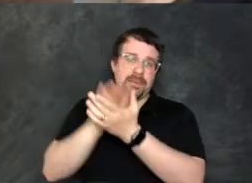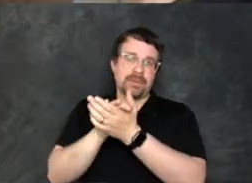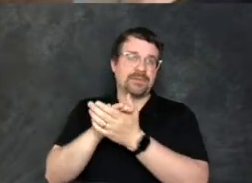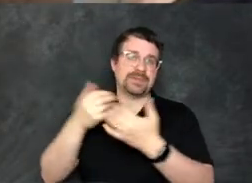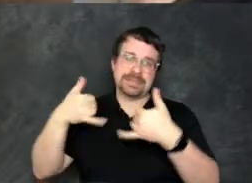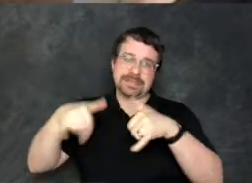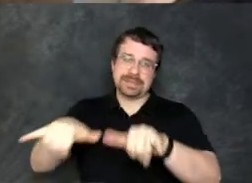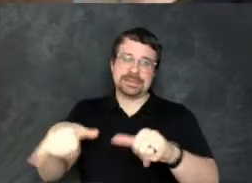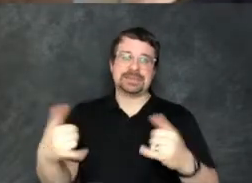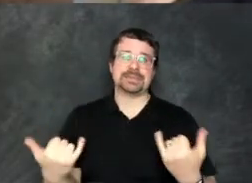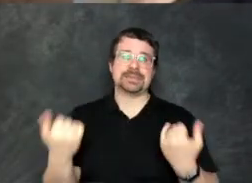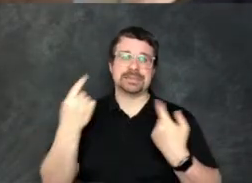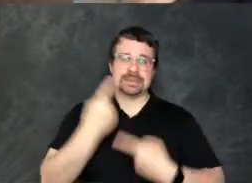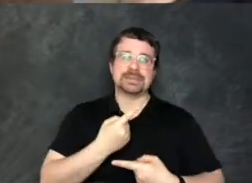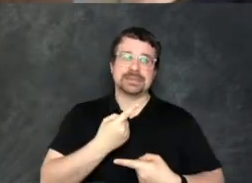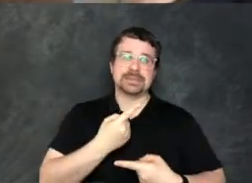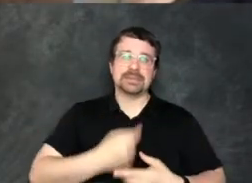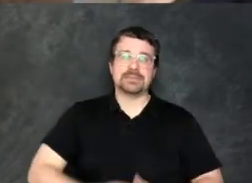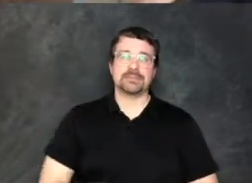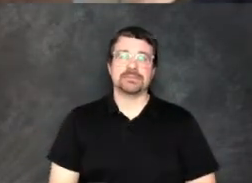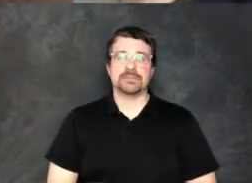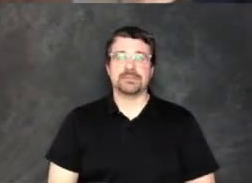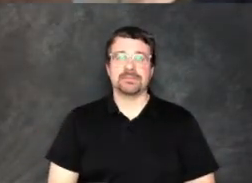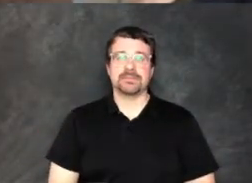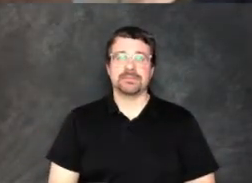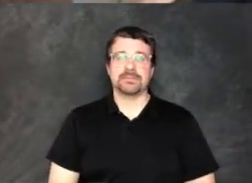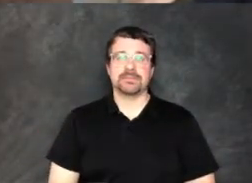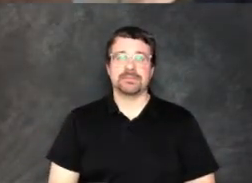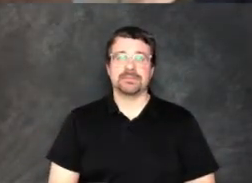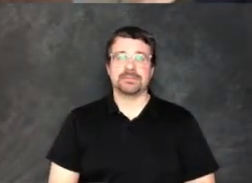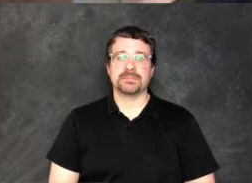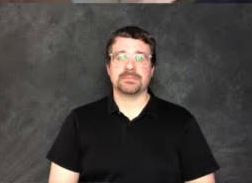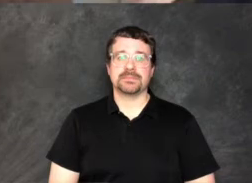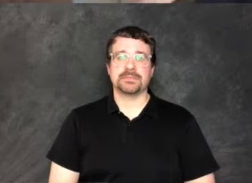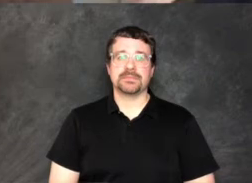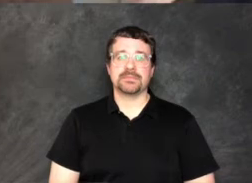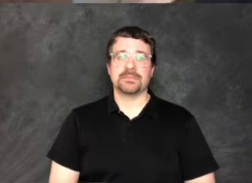her, I believe, even today.